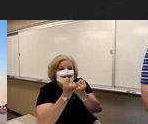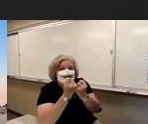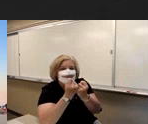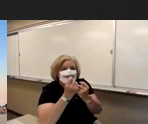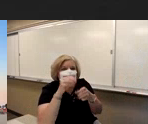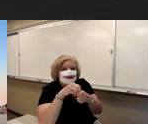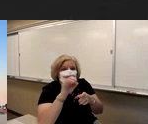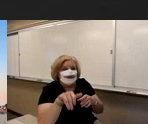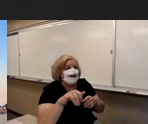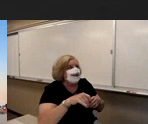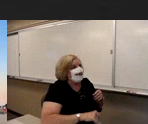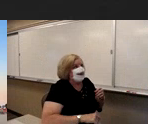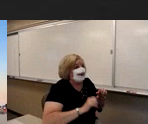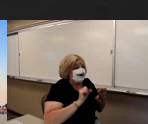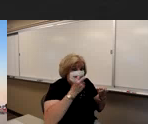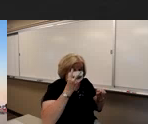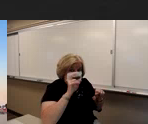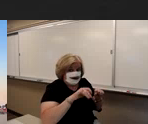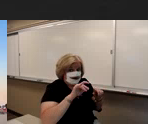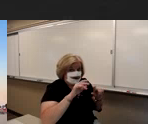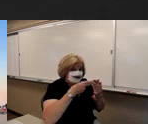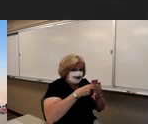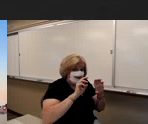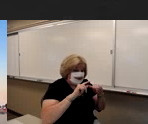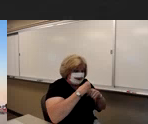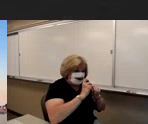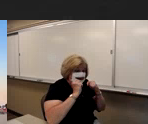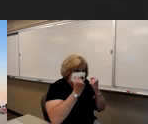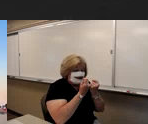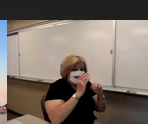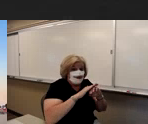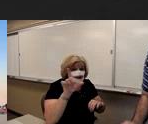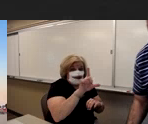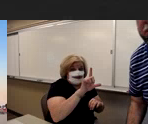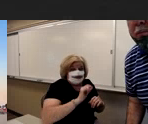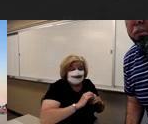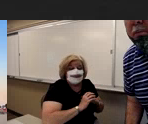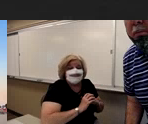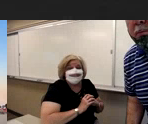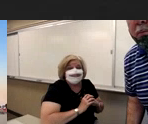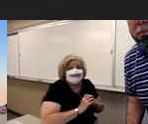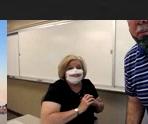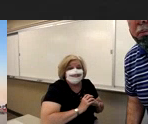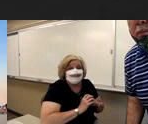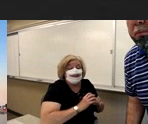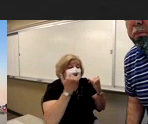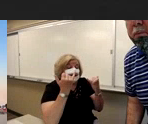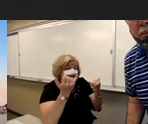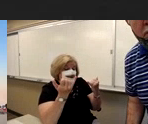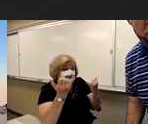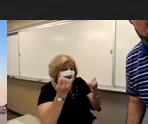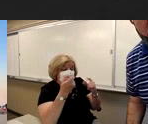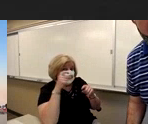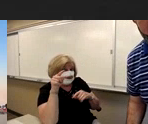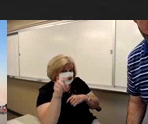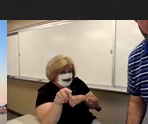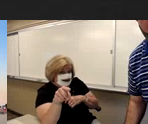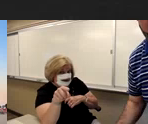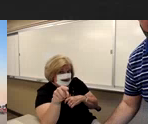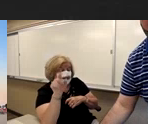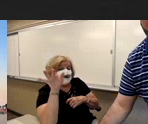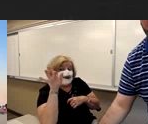teams? Gotcha. Okay. Okay. Now I'm back. Now from there, you can either, like I said,